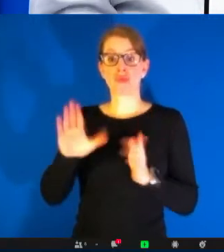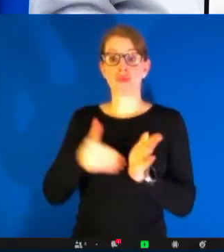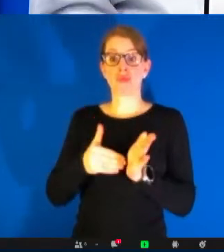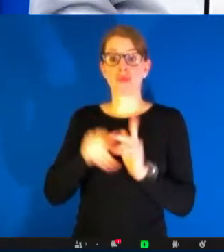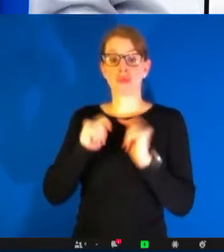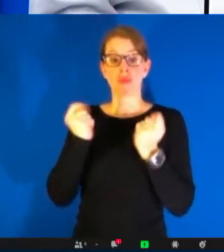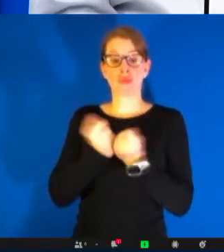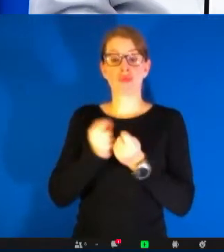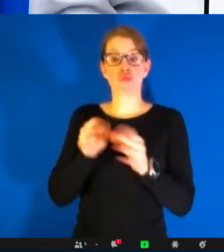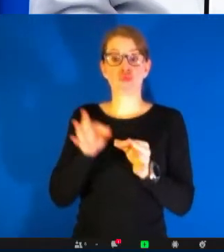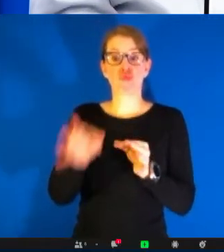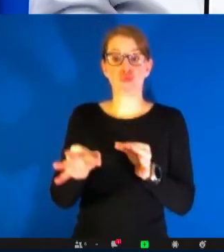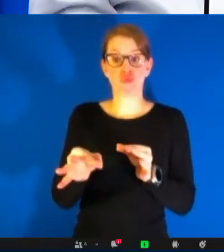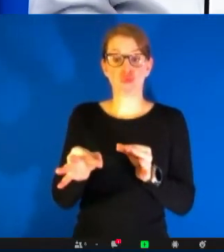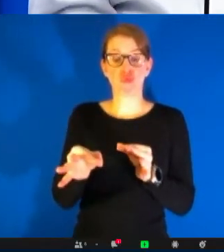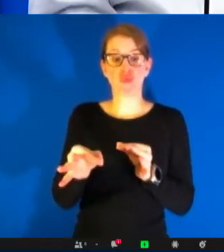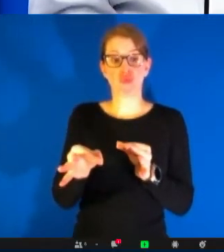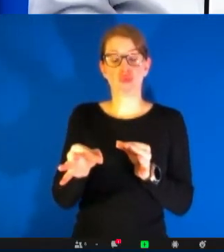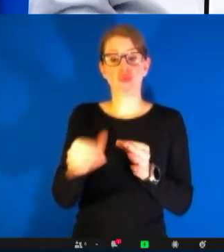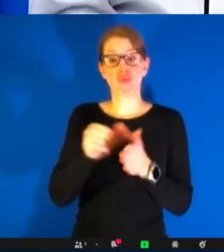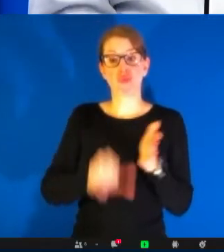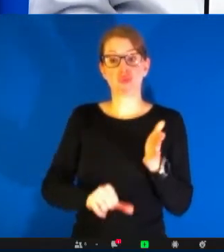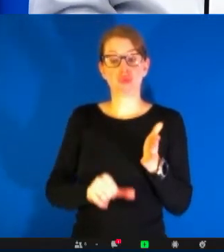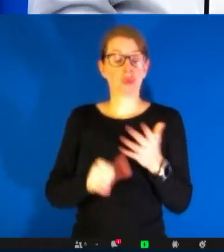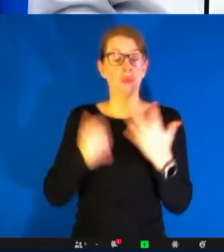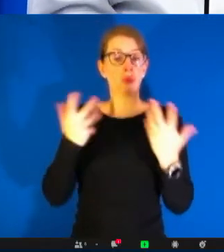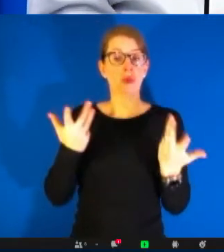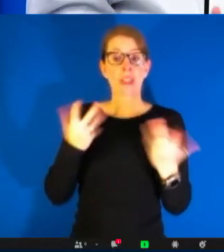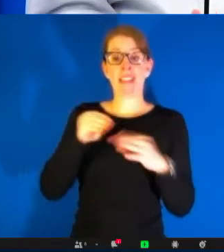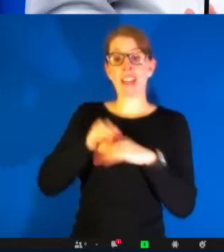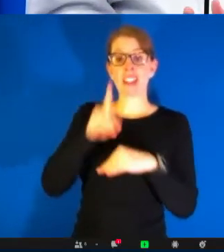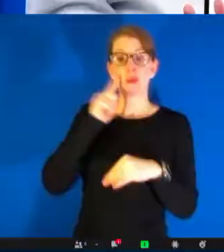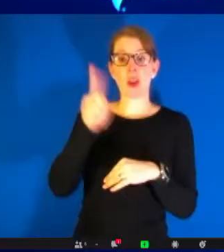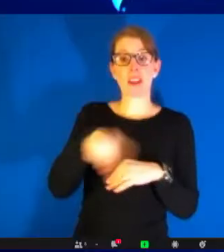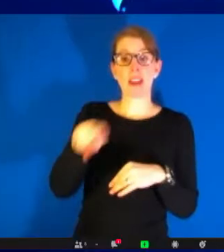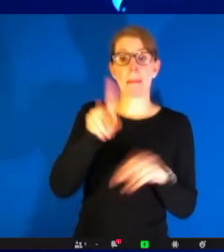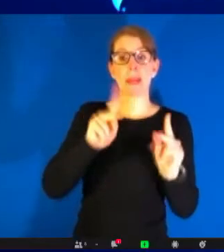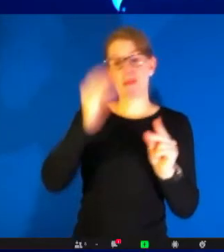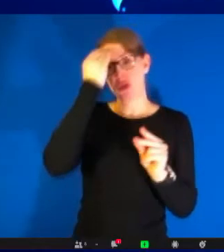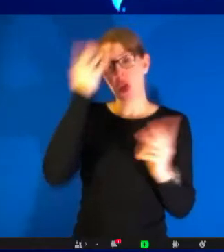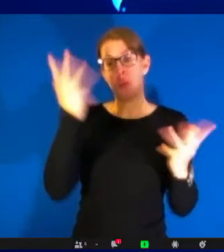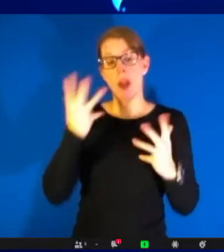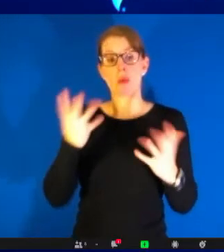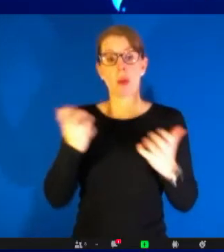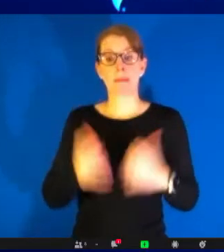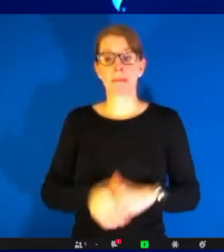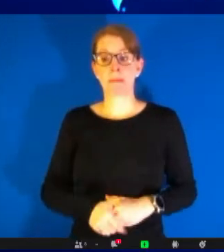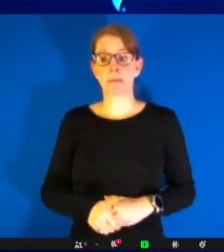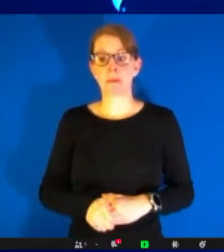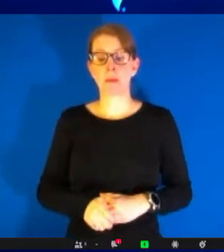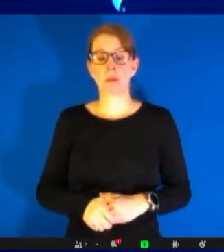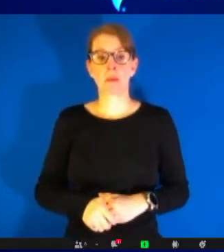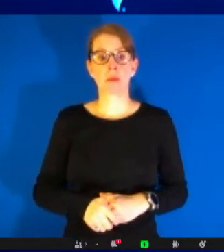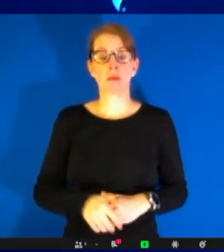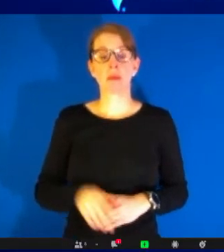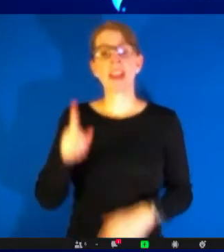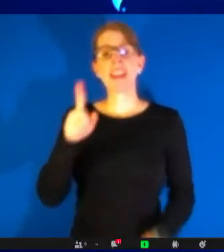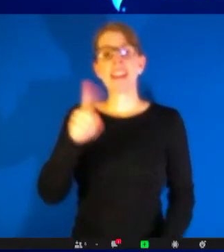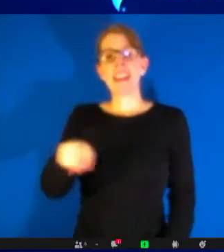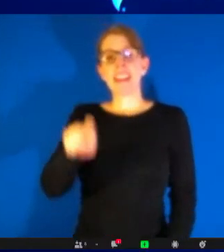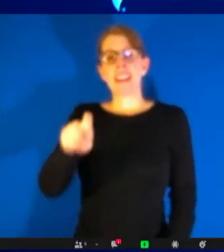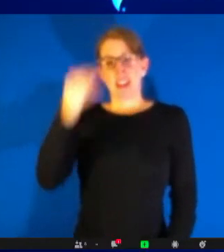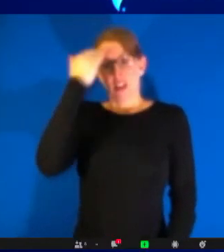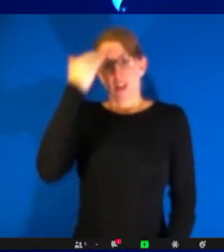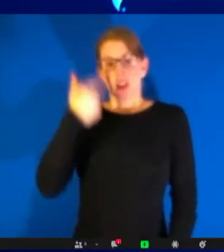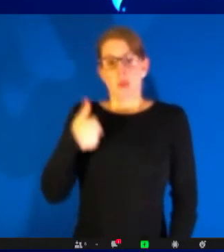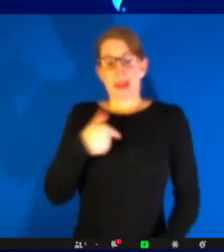have to defer a surgery, and just what do you want folks to know? Yeah, I think they need to know that we put a lot of